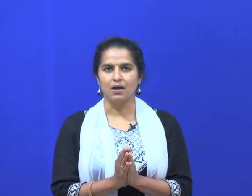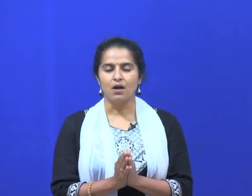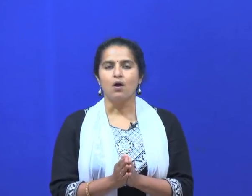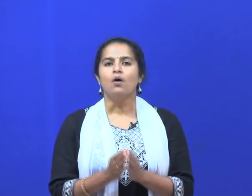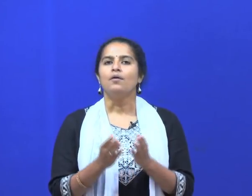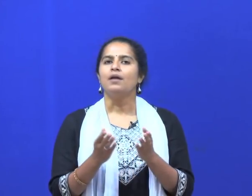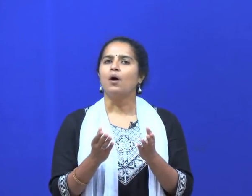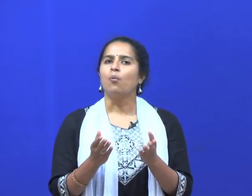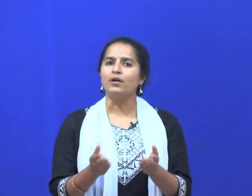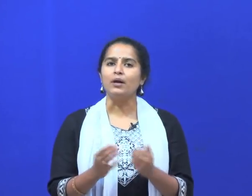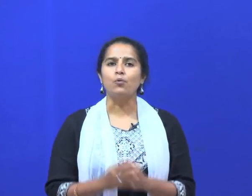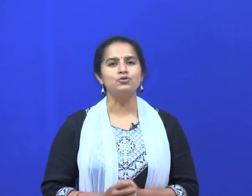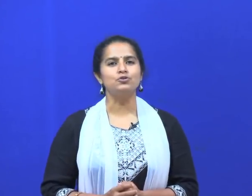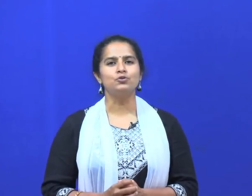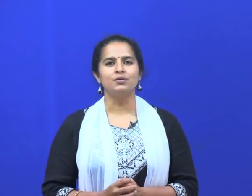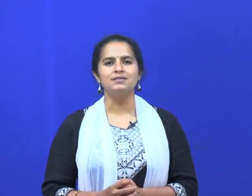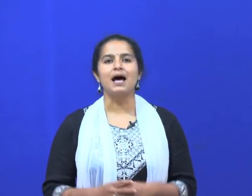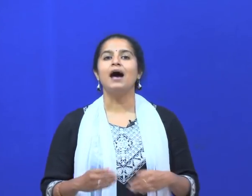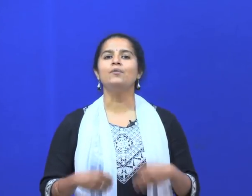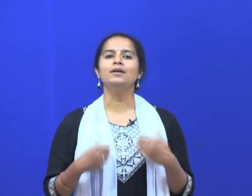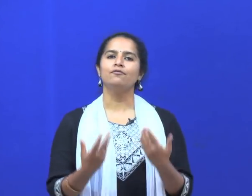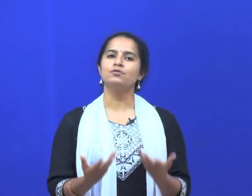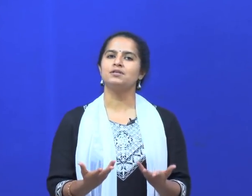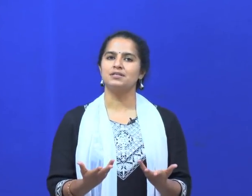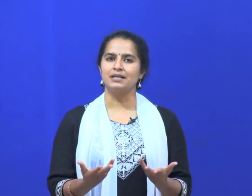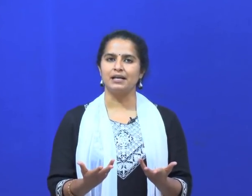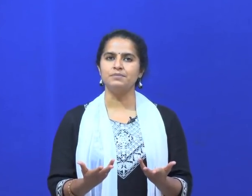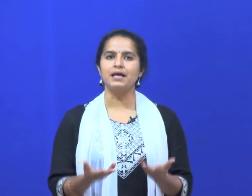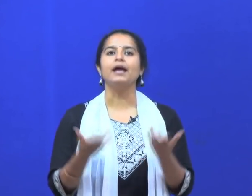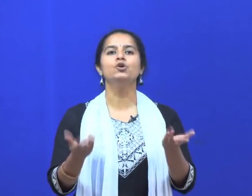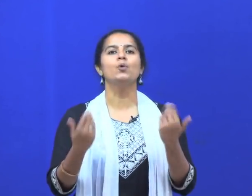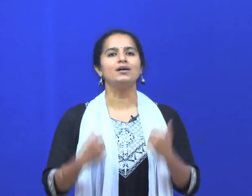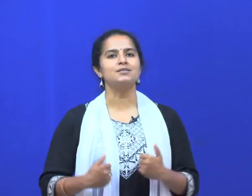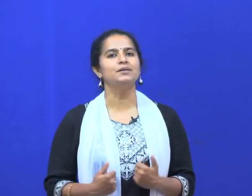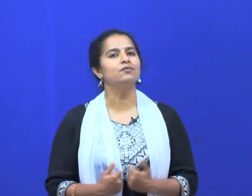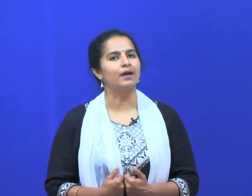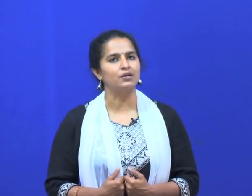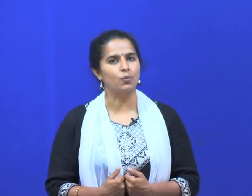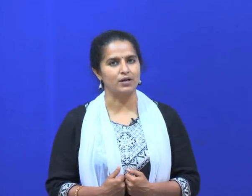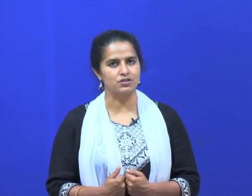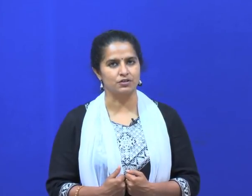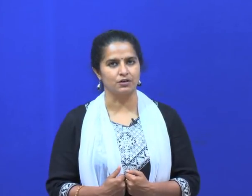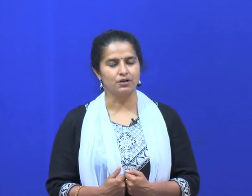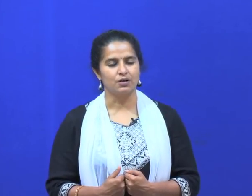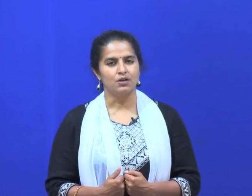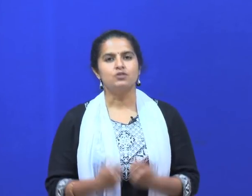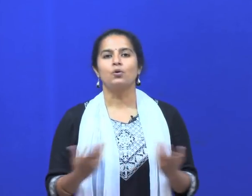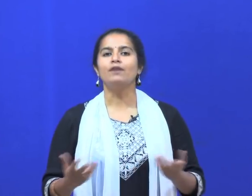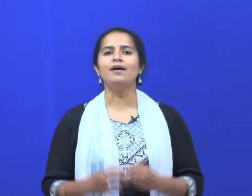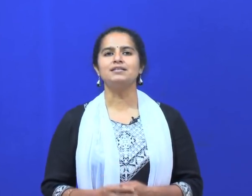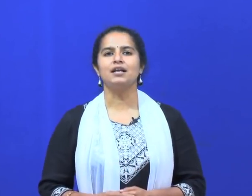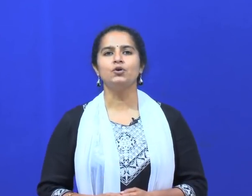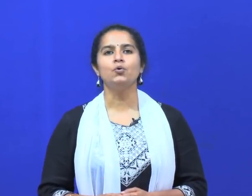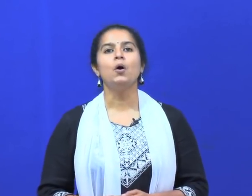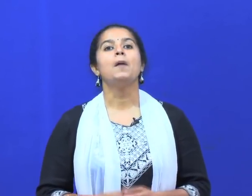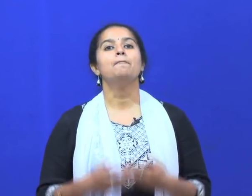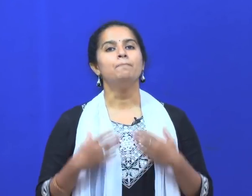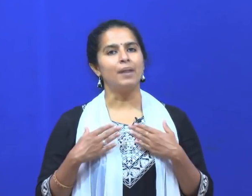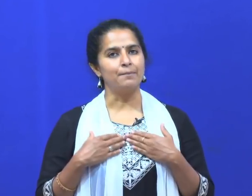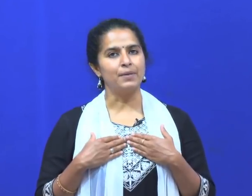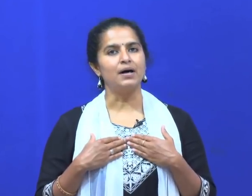feminine. Now what I want you to do is, I will give you certain names and you ask me the right question. So if I tell